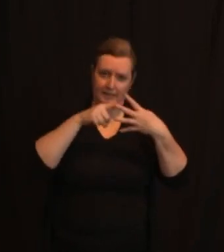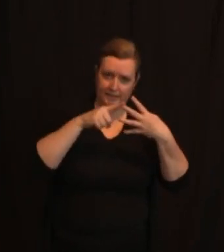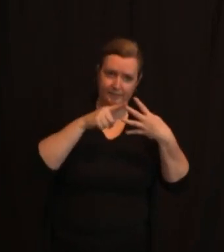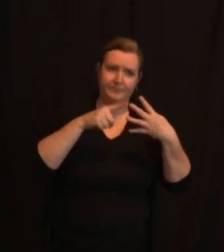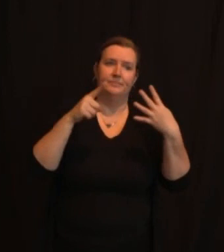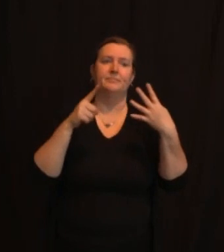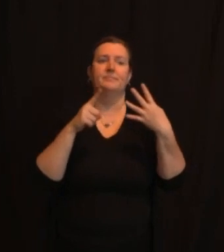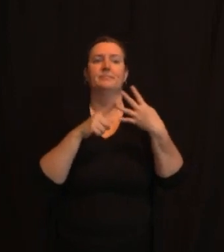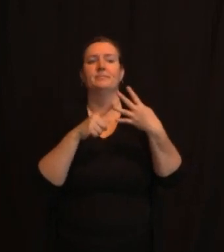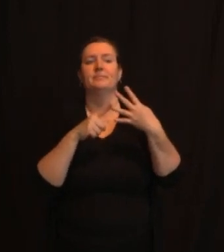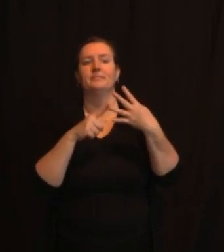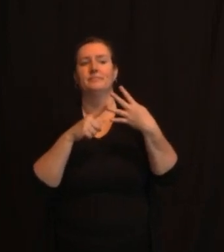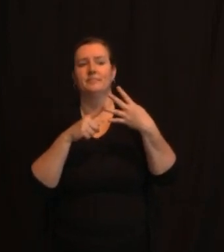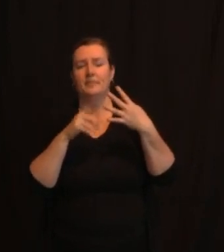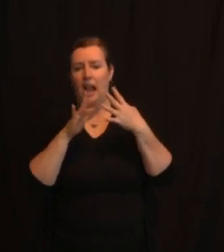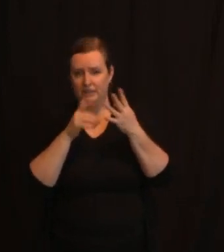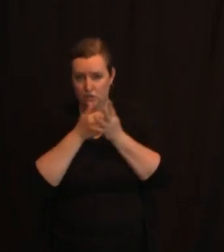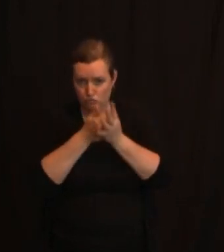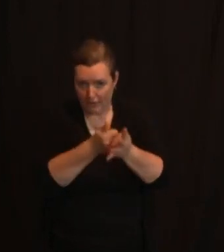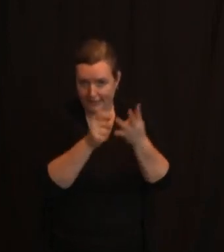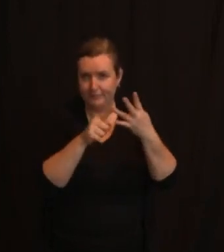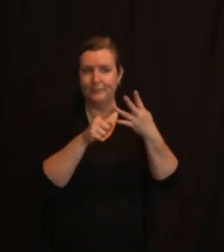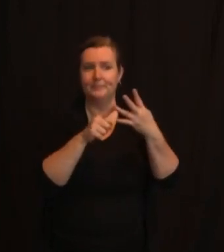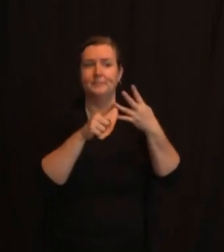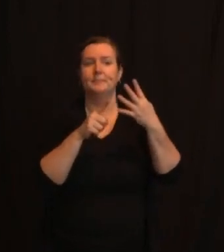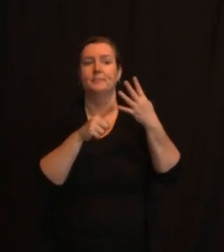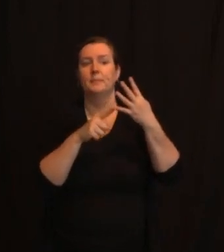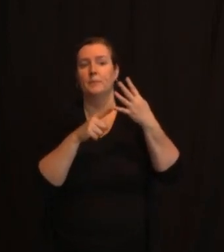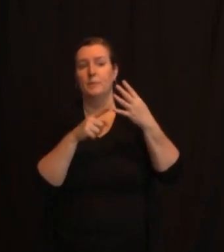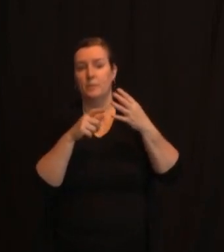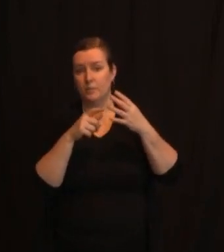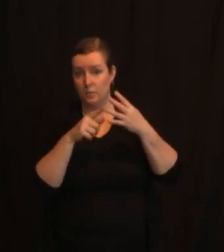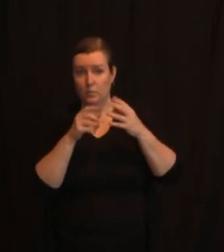on the ground, Judy, and technology,